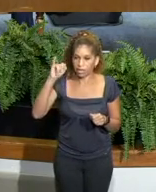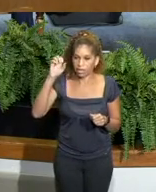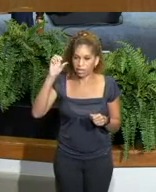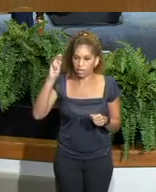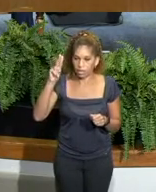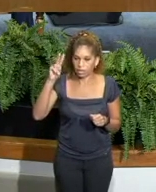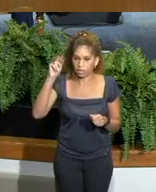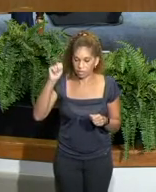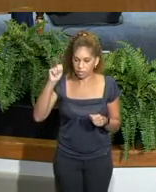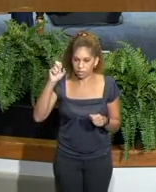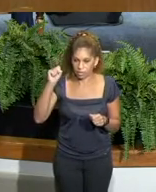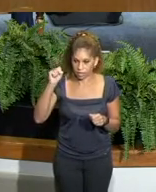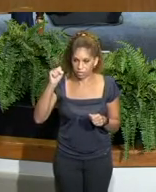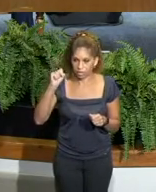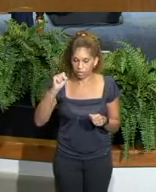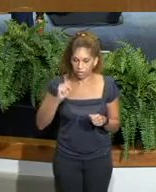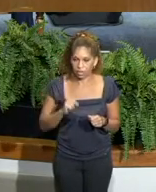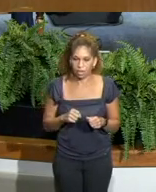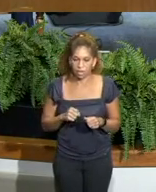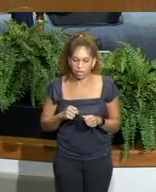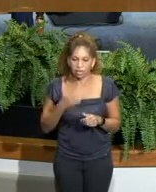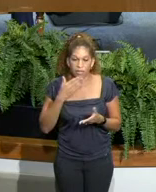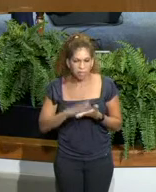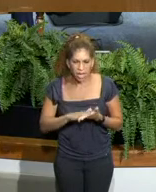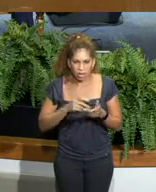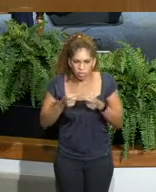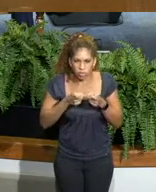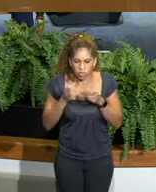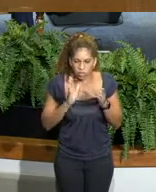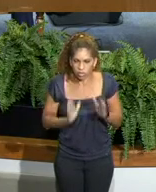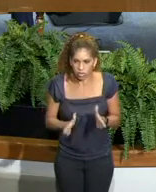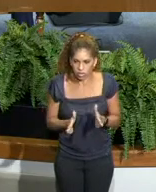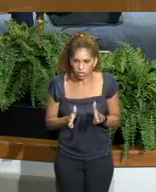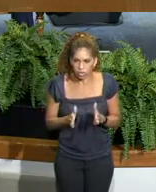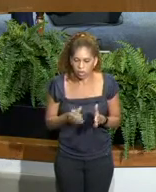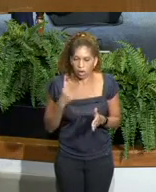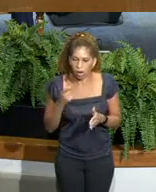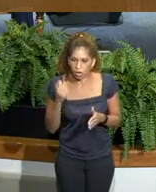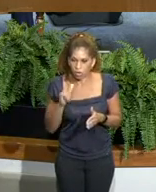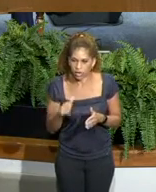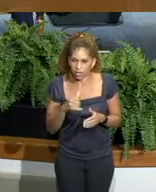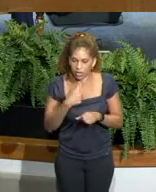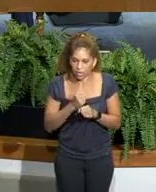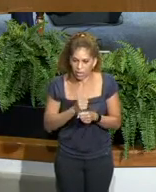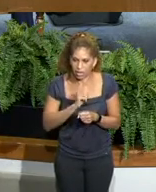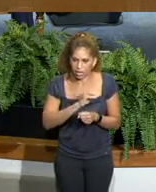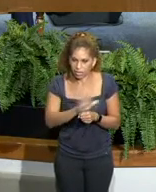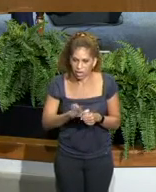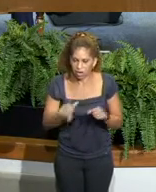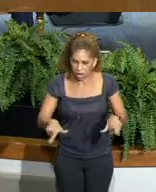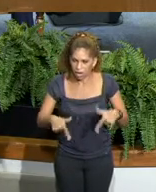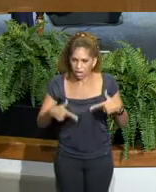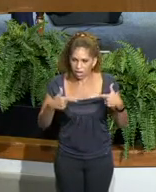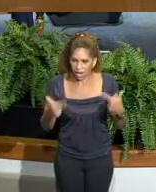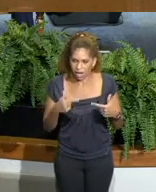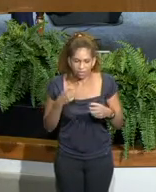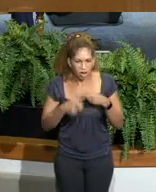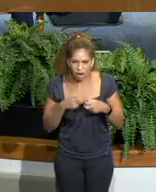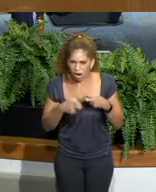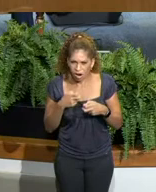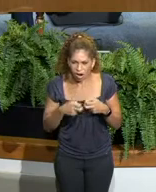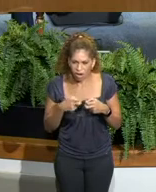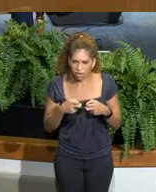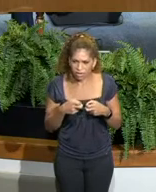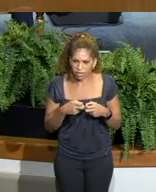the outburst of evil rulers could always make their life more difficult. Touch your neighbor COVID safe and